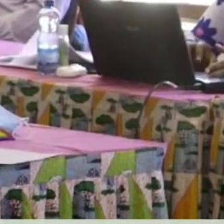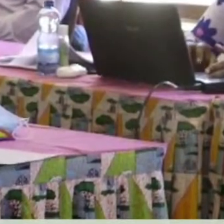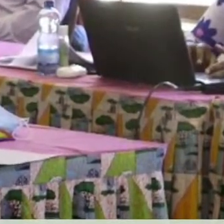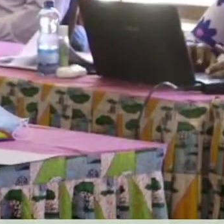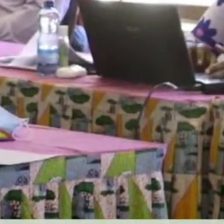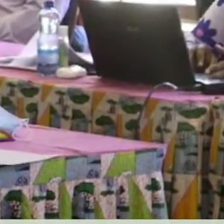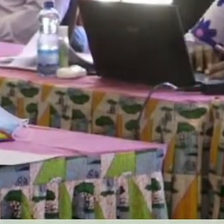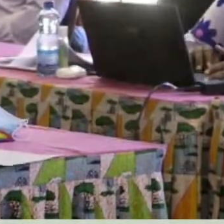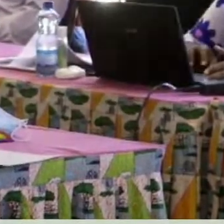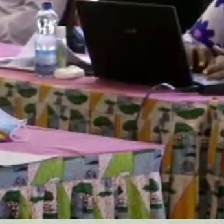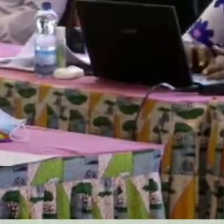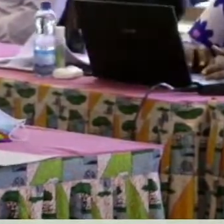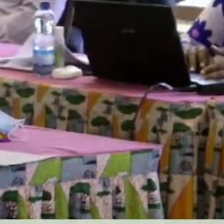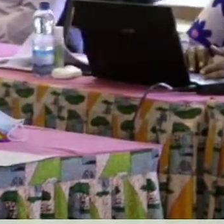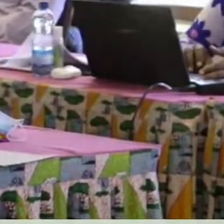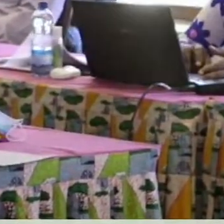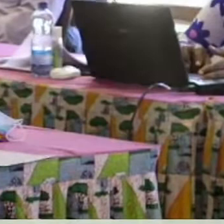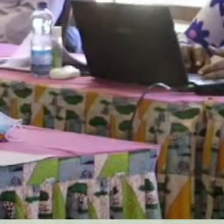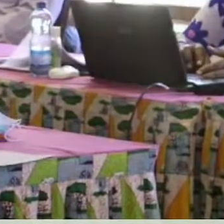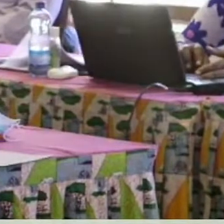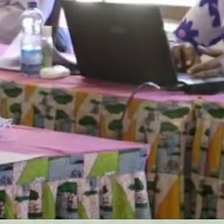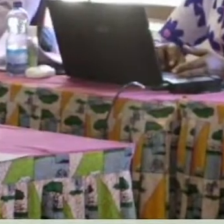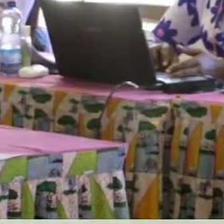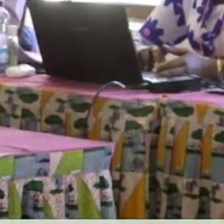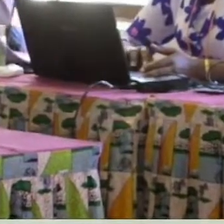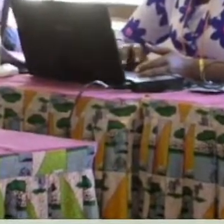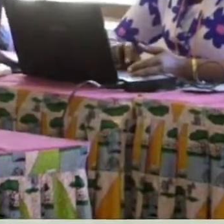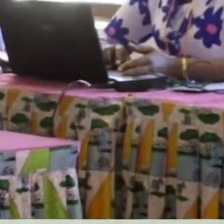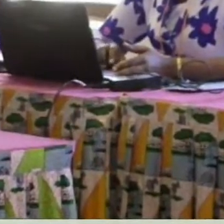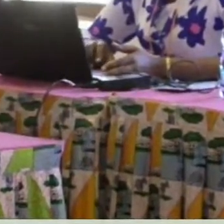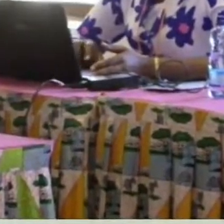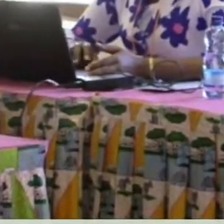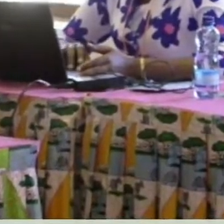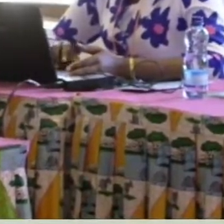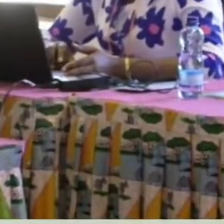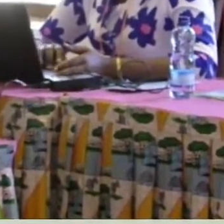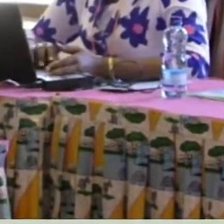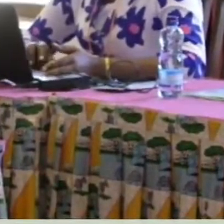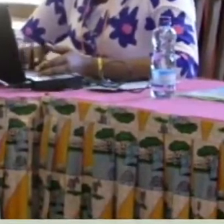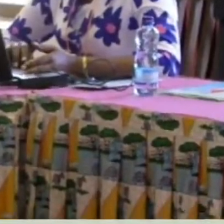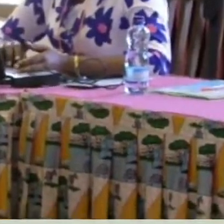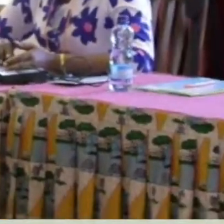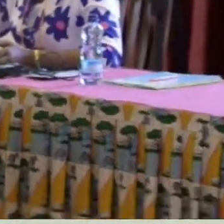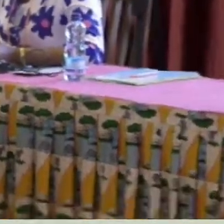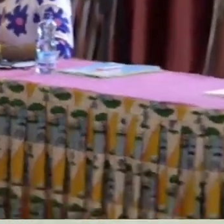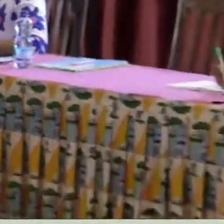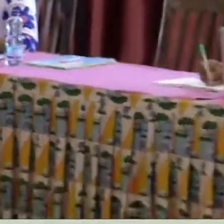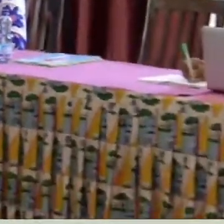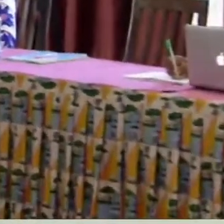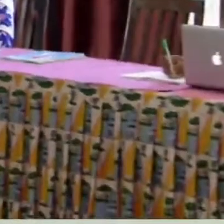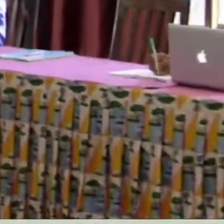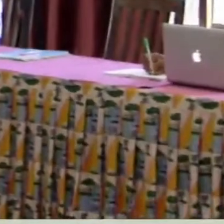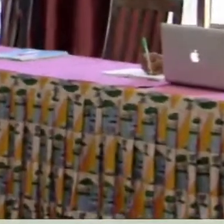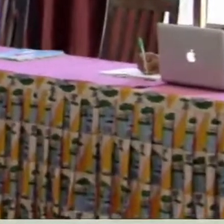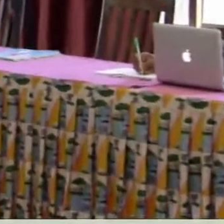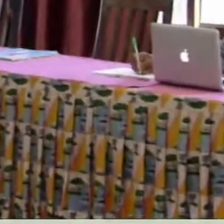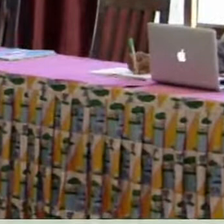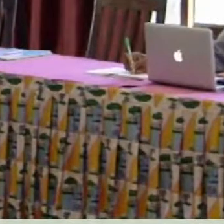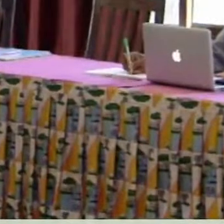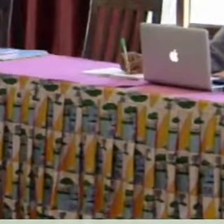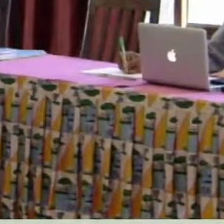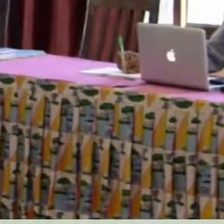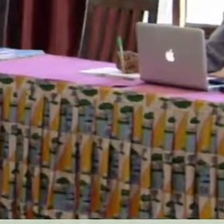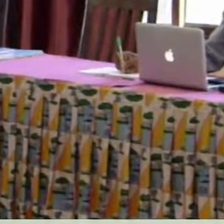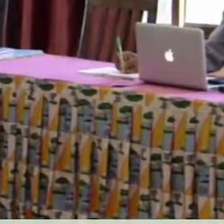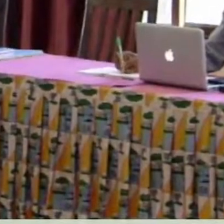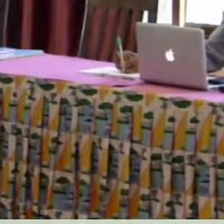legal aid, what are the outcomes? So we need to keep that question. We are going